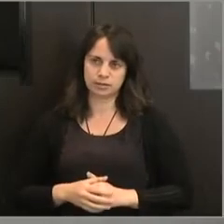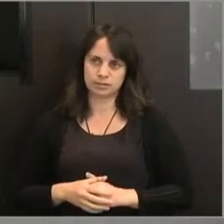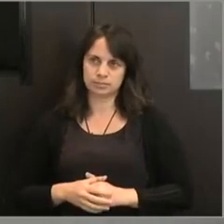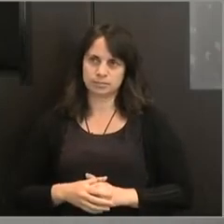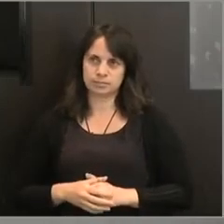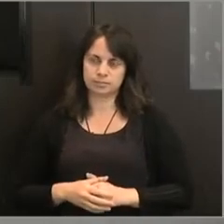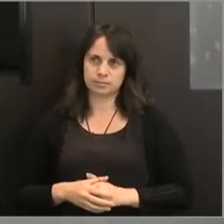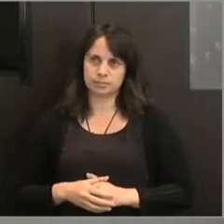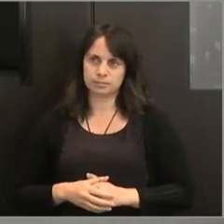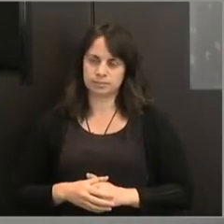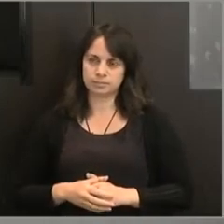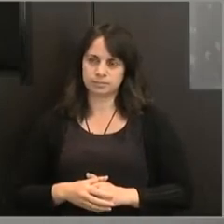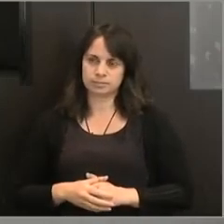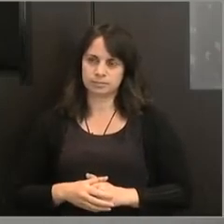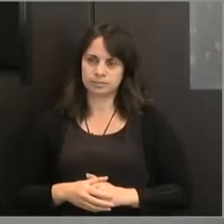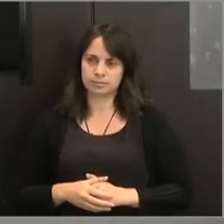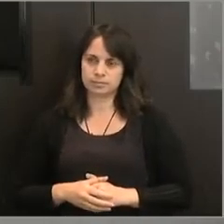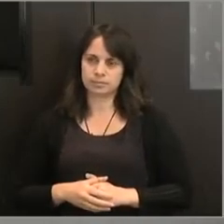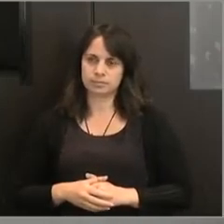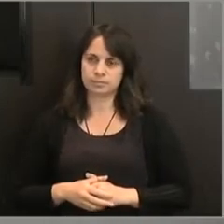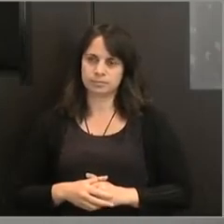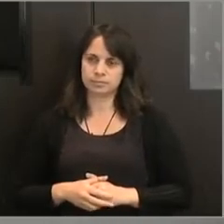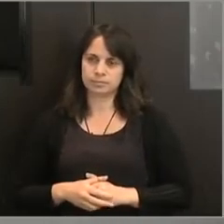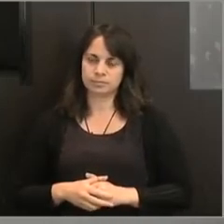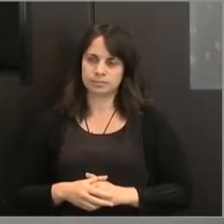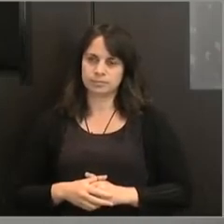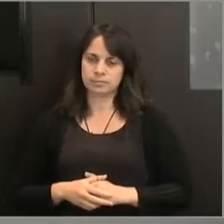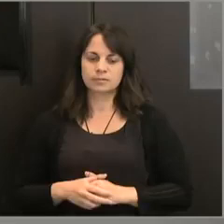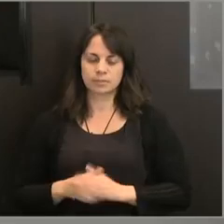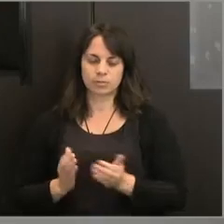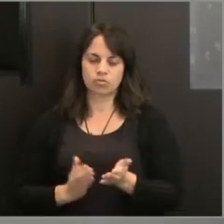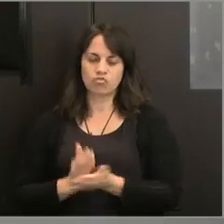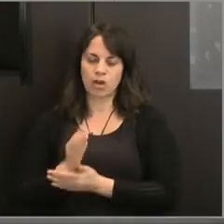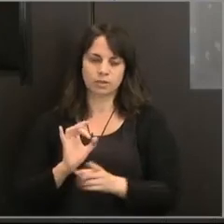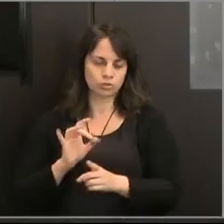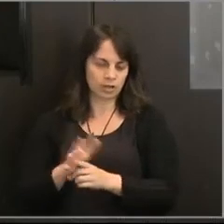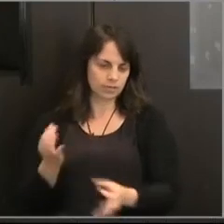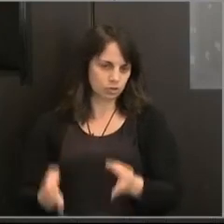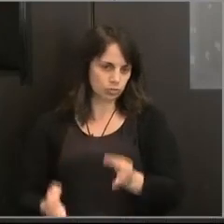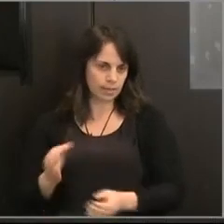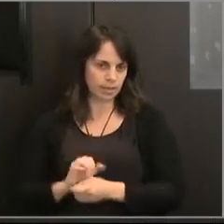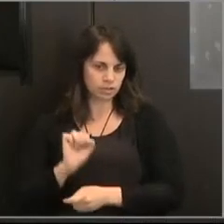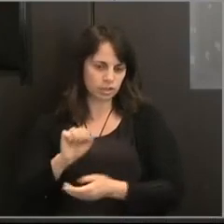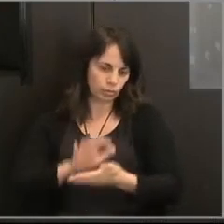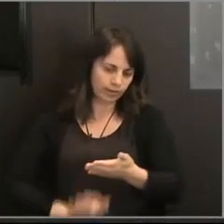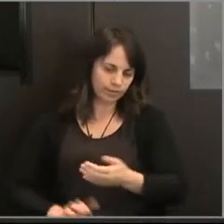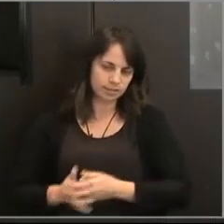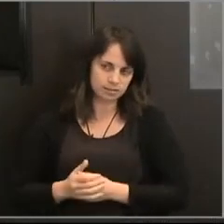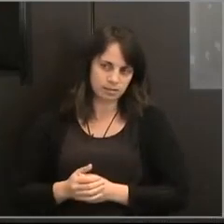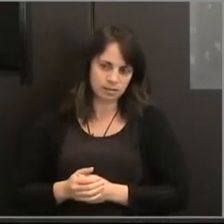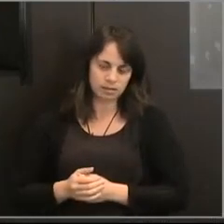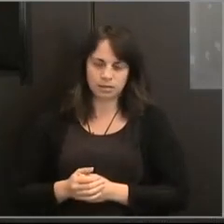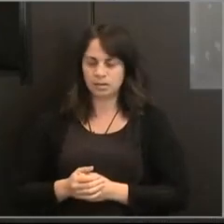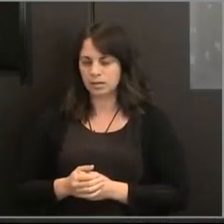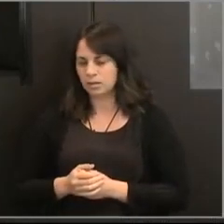Dr. Jackson, you mentioned the right to self-determination in your brief of evidence and emphasised that. Are there other rights